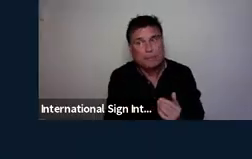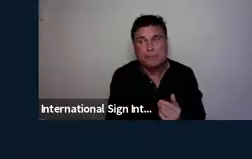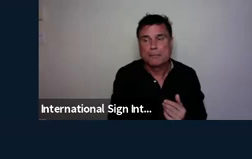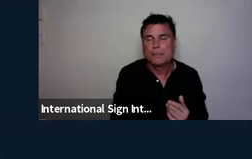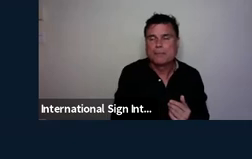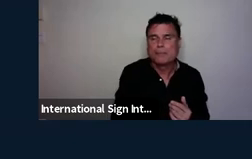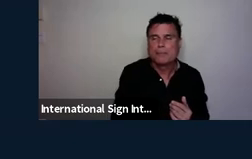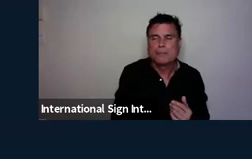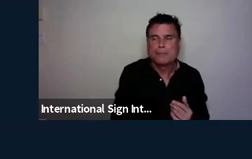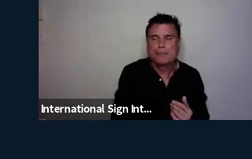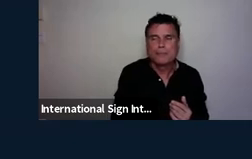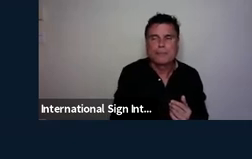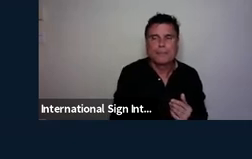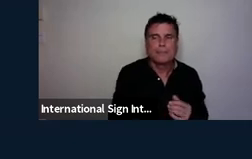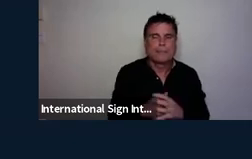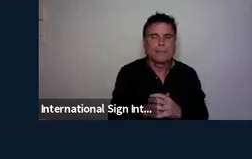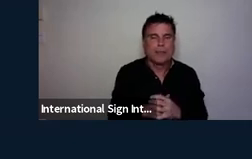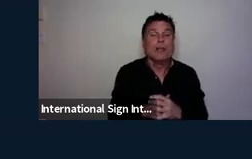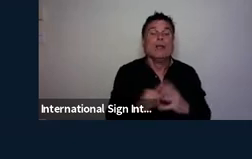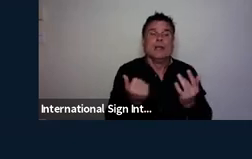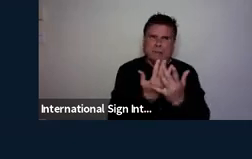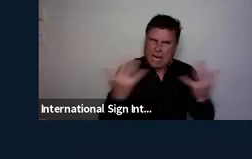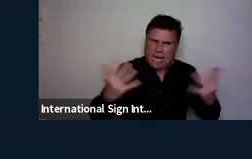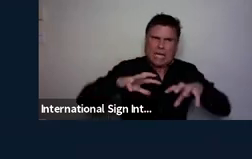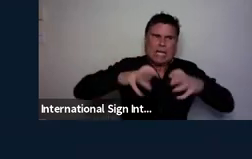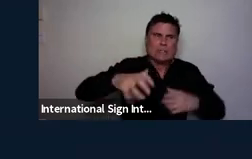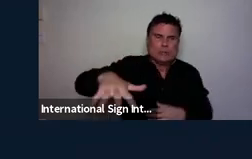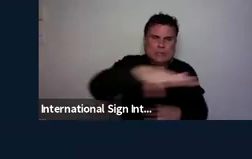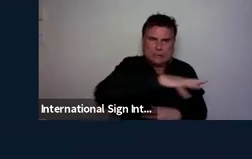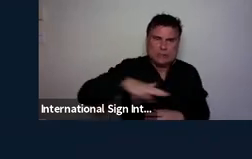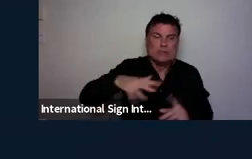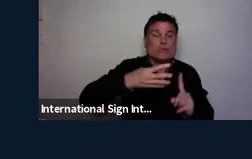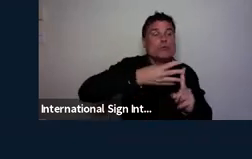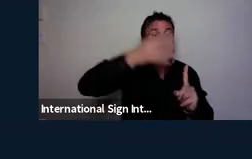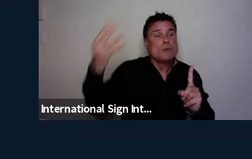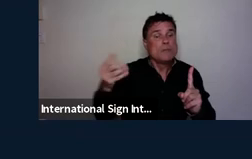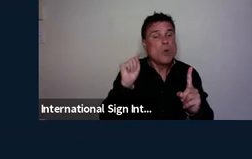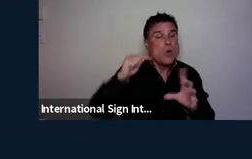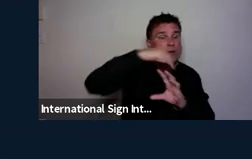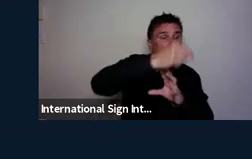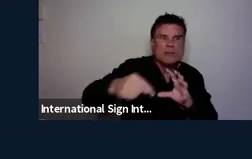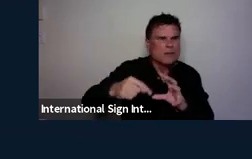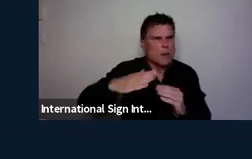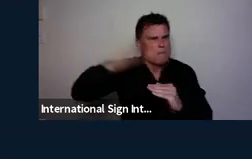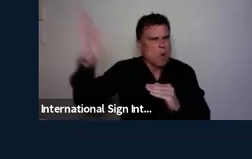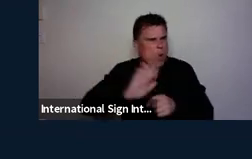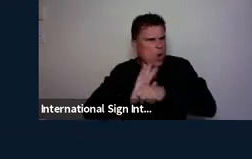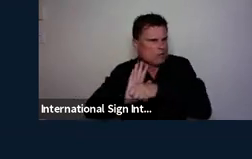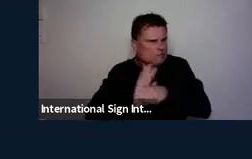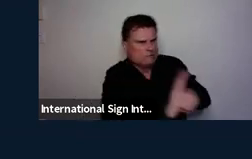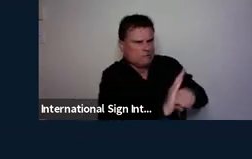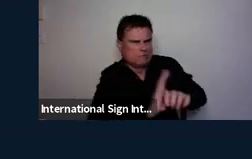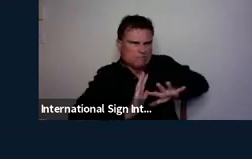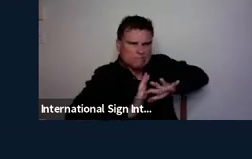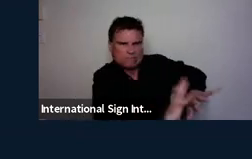we saw that in many countries, the LGBTI community was even more marginalized, and Outright Action International, for instance, launched a